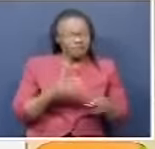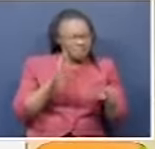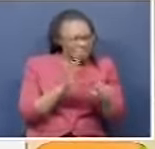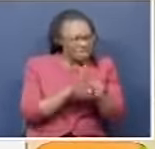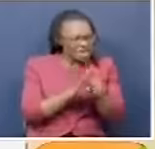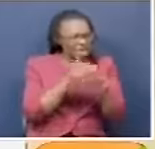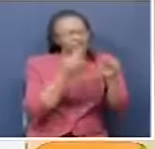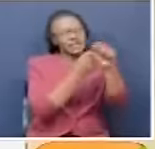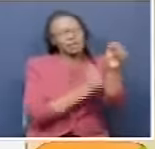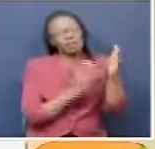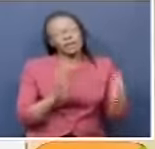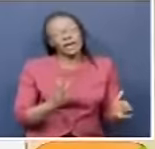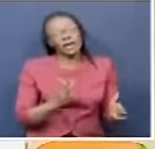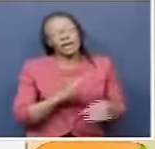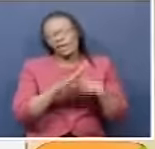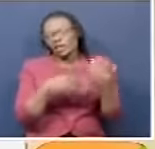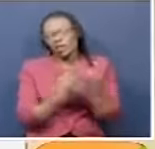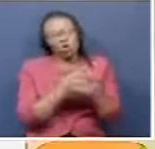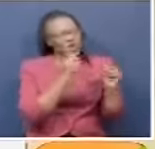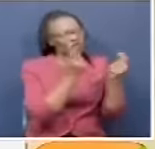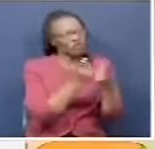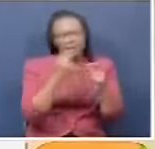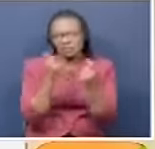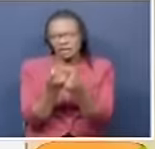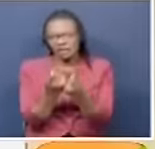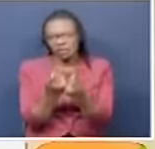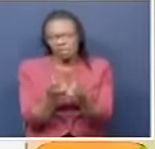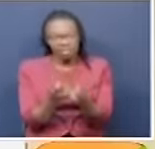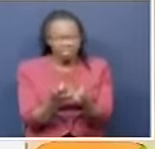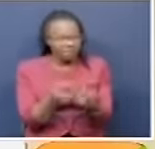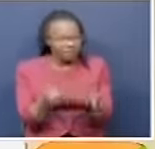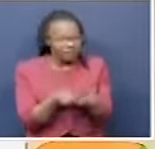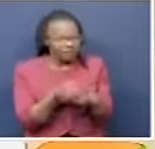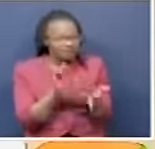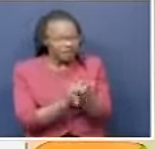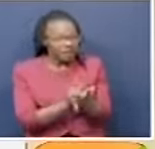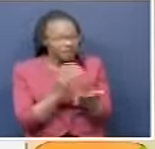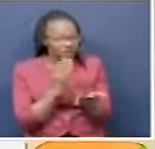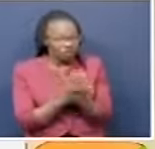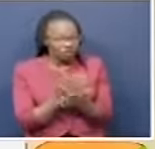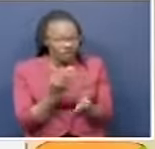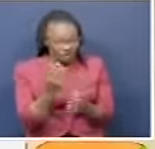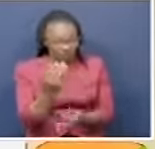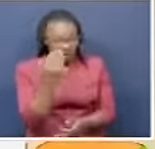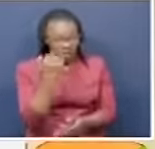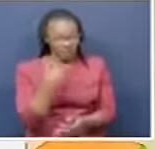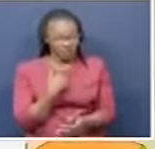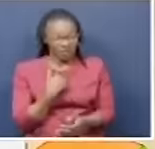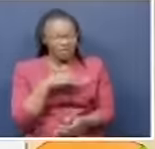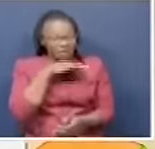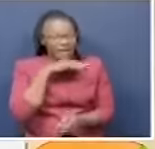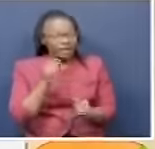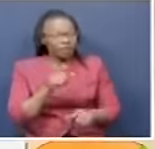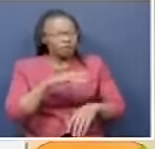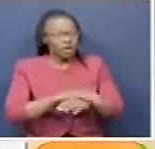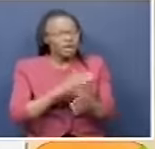is, you know, cross-ethnic. And that, you know, actually, if you ask me, he could command more than one community